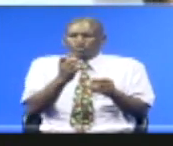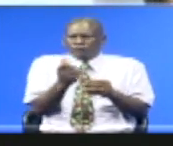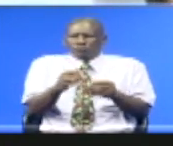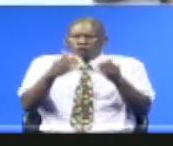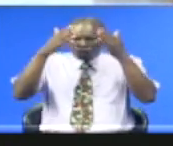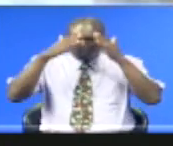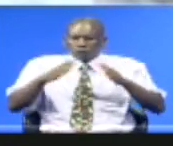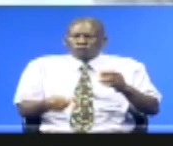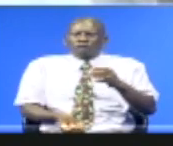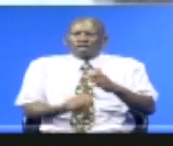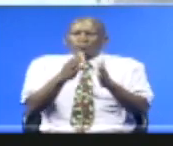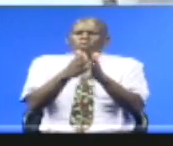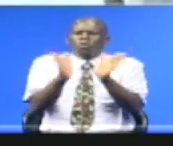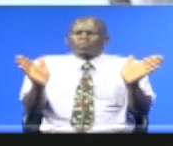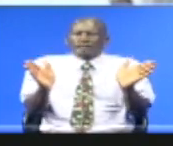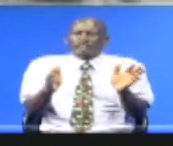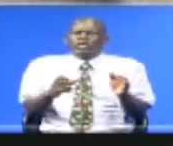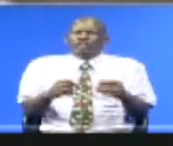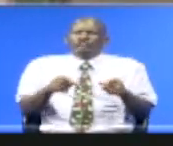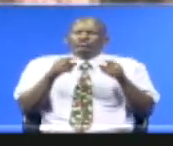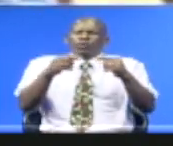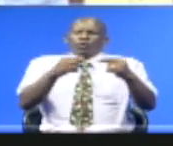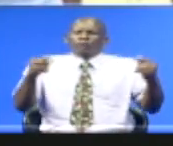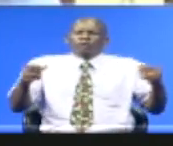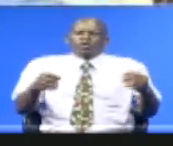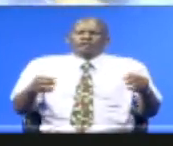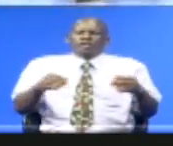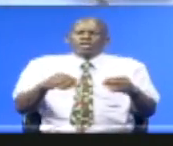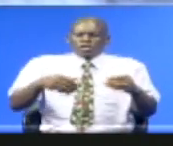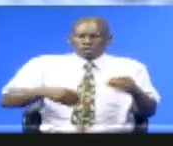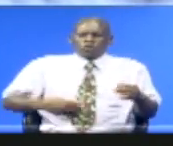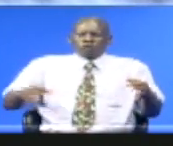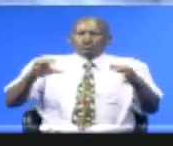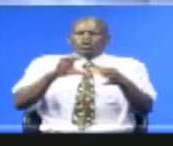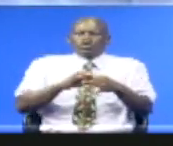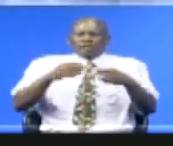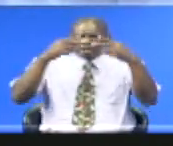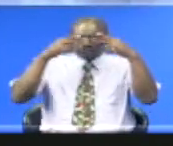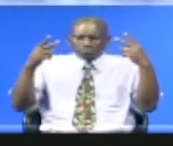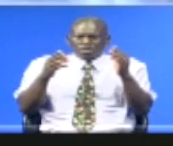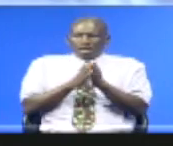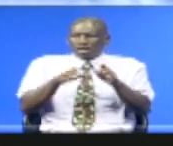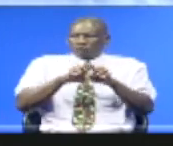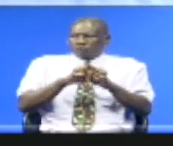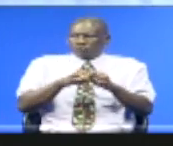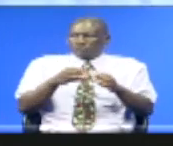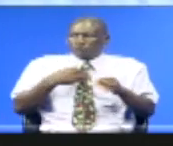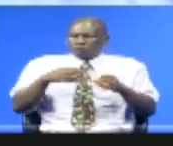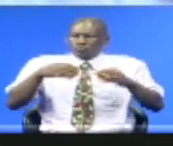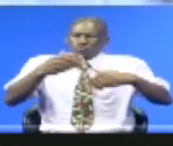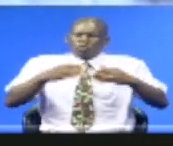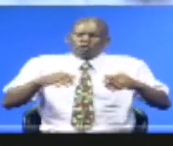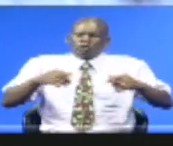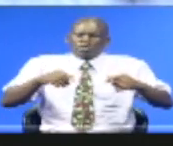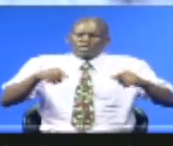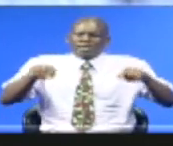out to publicly oppose radicalization and recruitment of youth to join Al-Shabaab. Sheikh Suleiman also survived an attempt on his life after rowdy radical youth